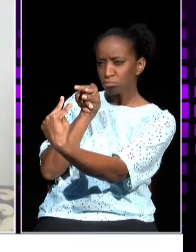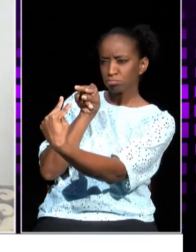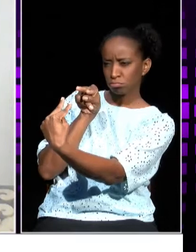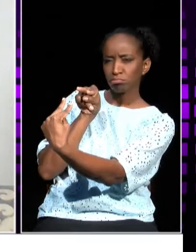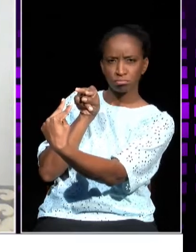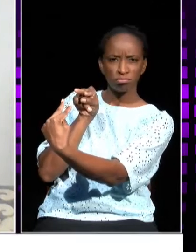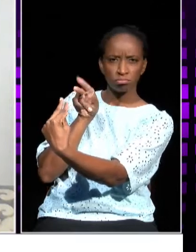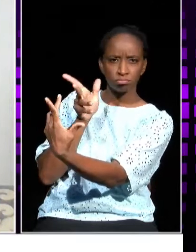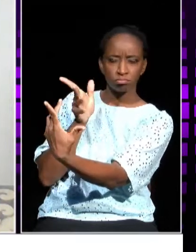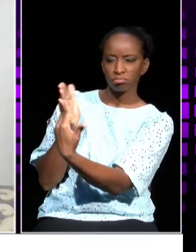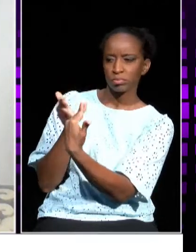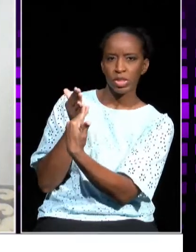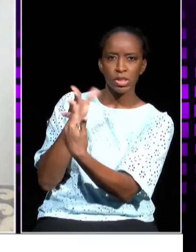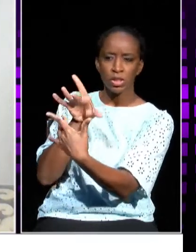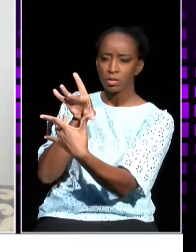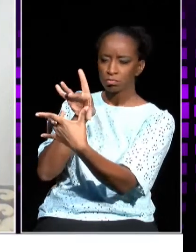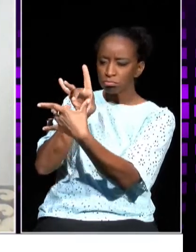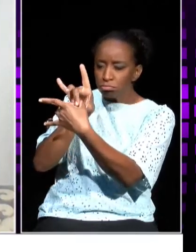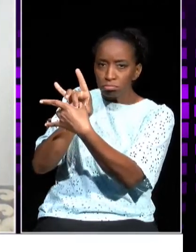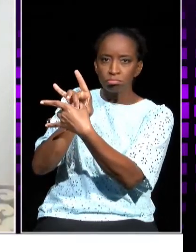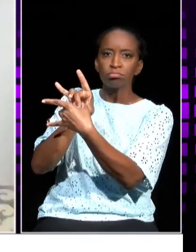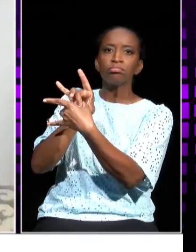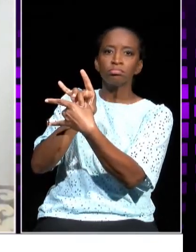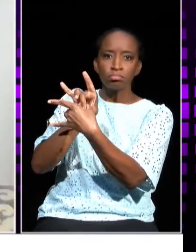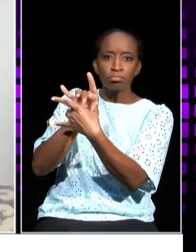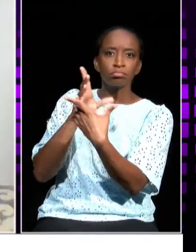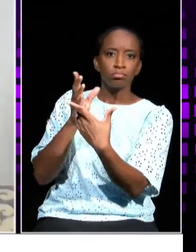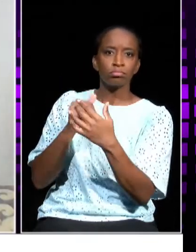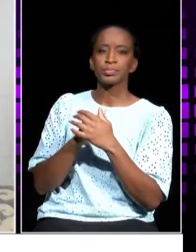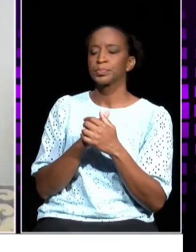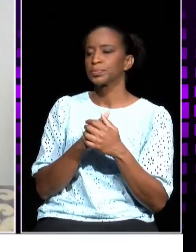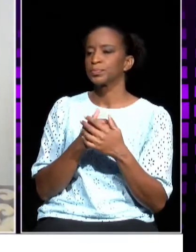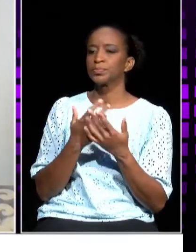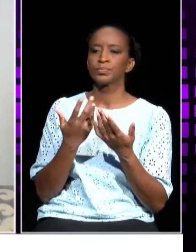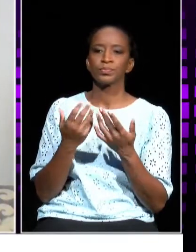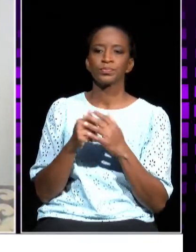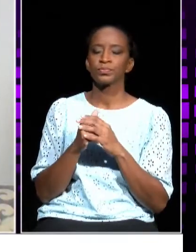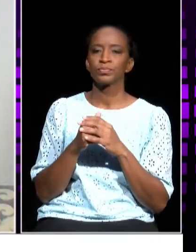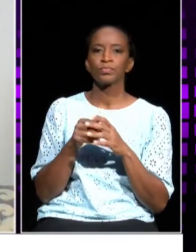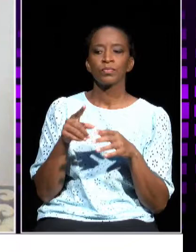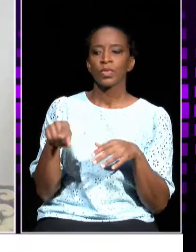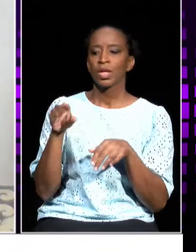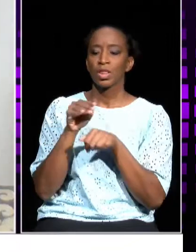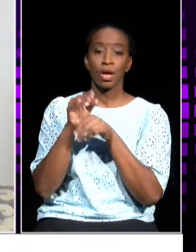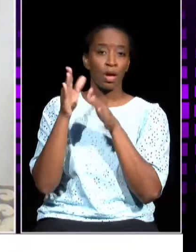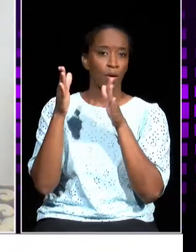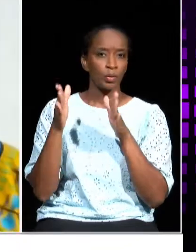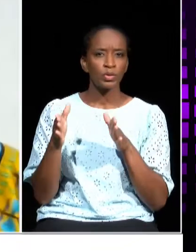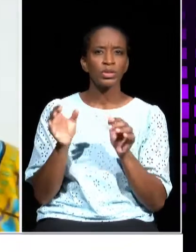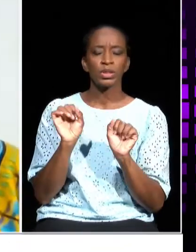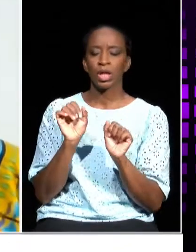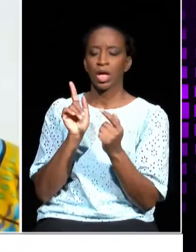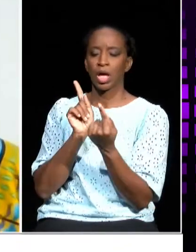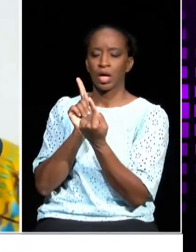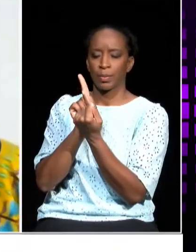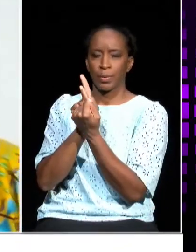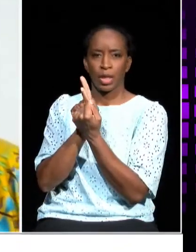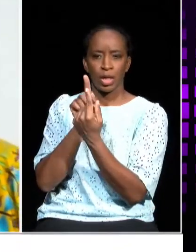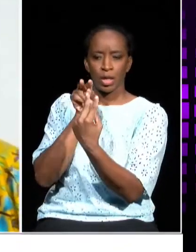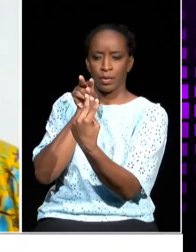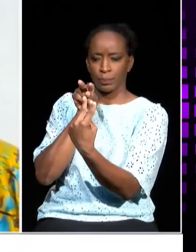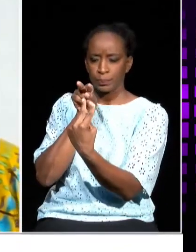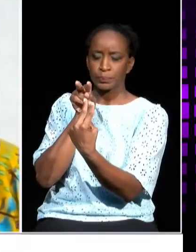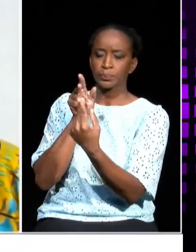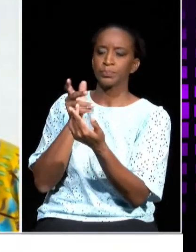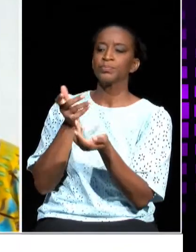impact where that they speak to presidents or even the guidance counselors. Yeah, yeah. Yeah. Yeah, I get your point,